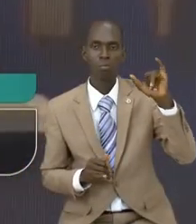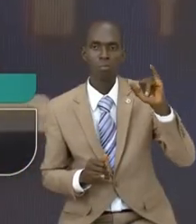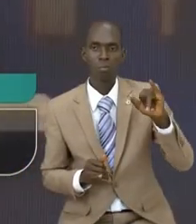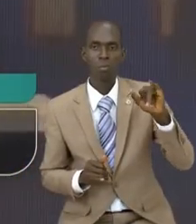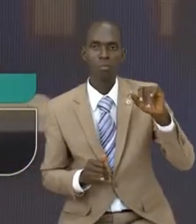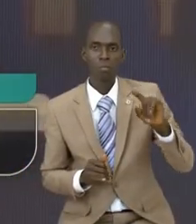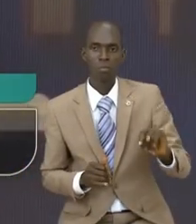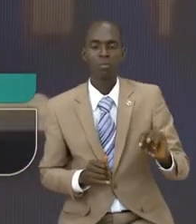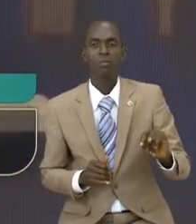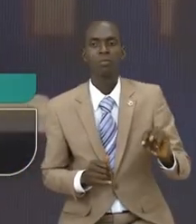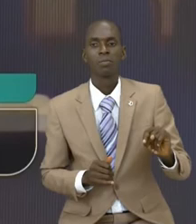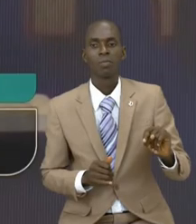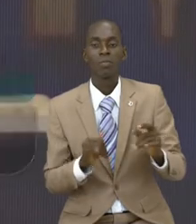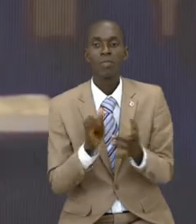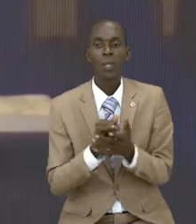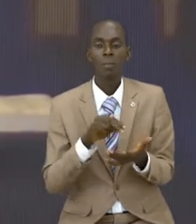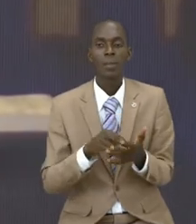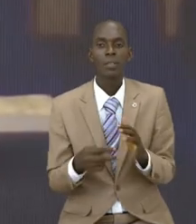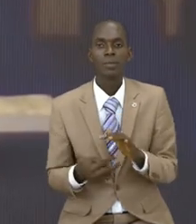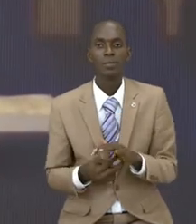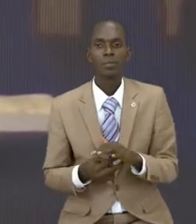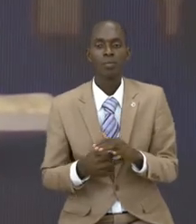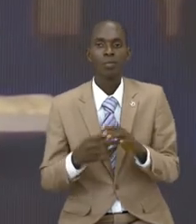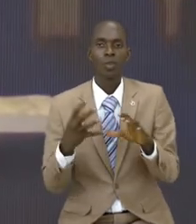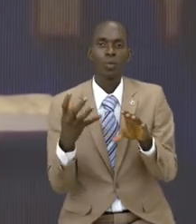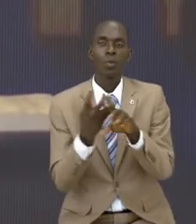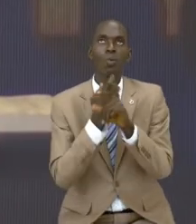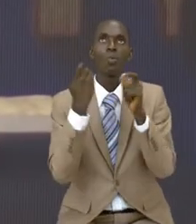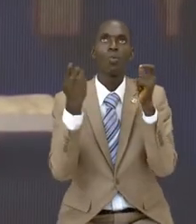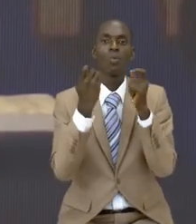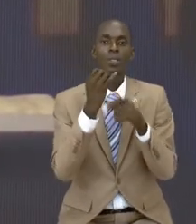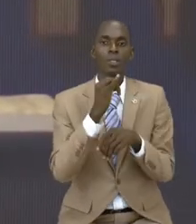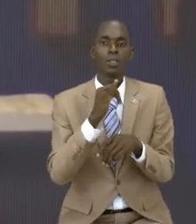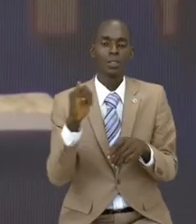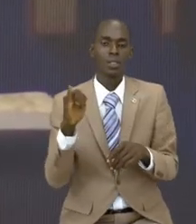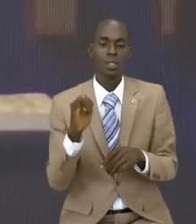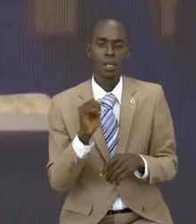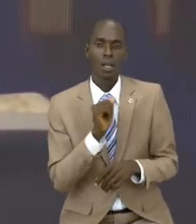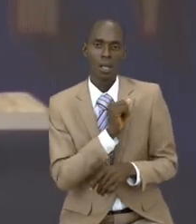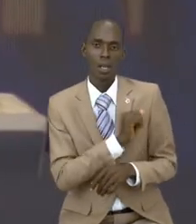W-A-I-T. That means winning attitude,